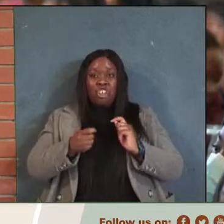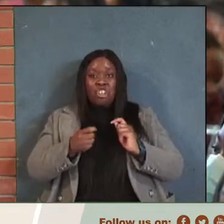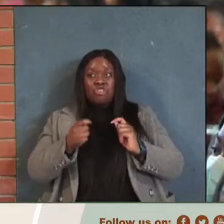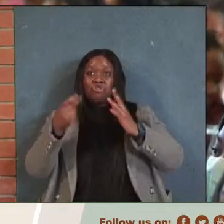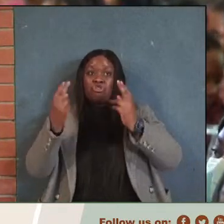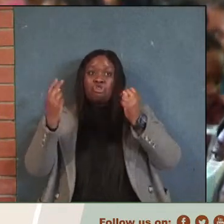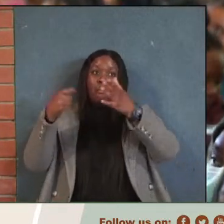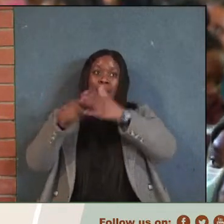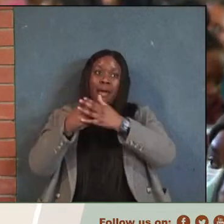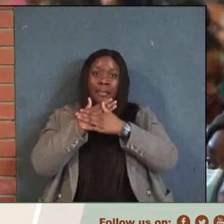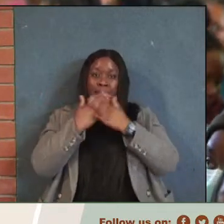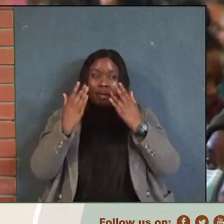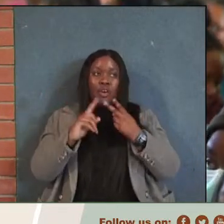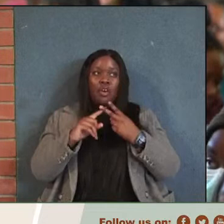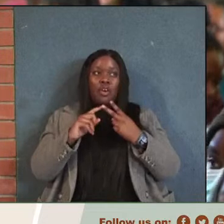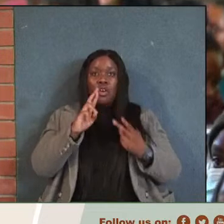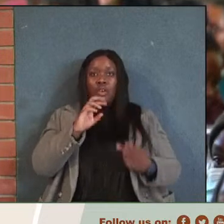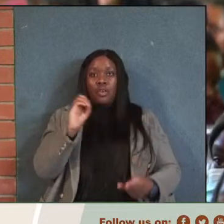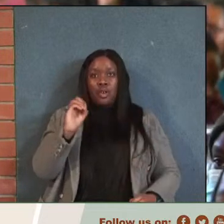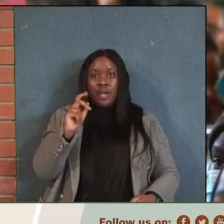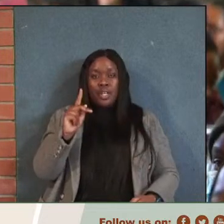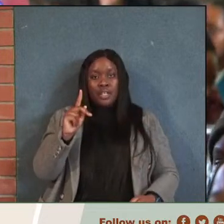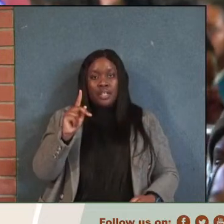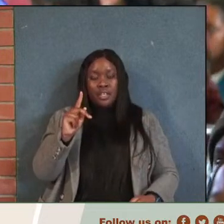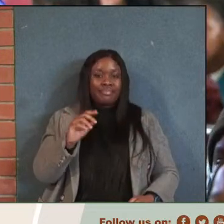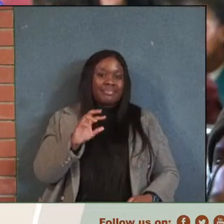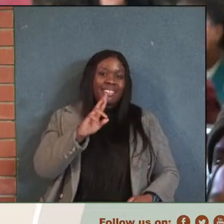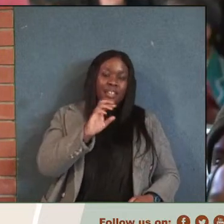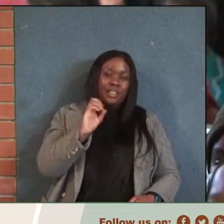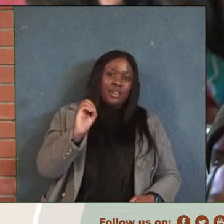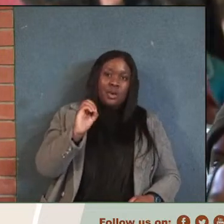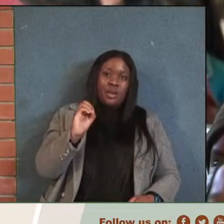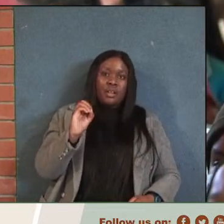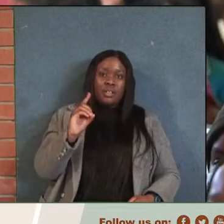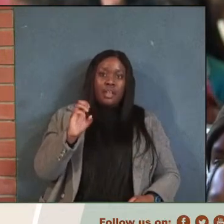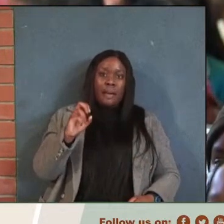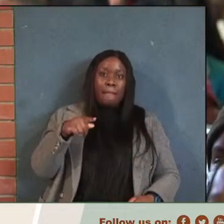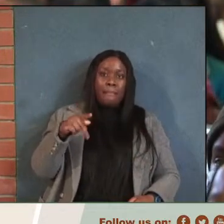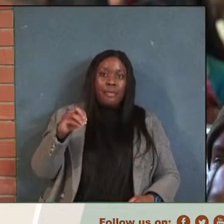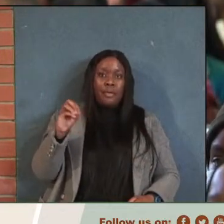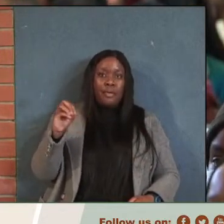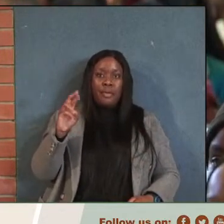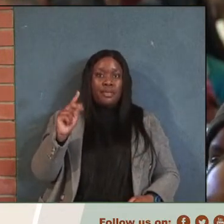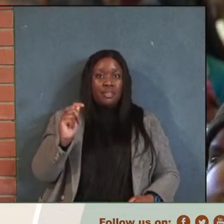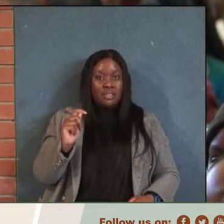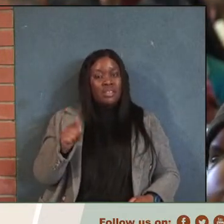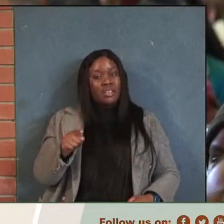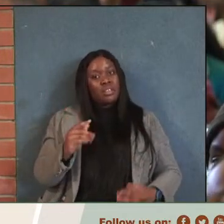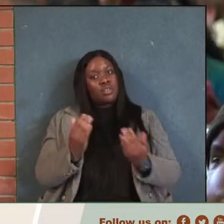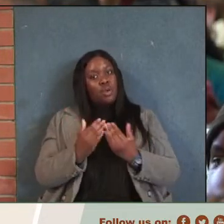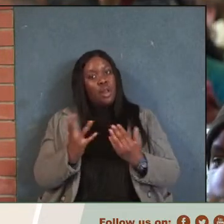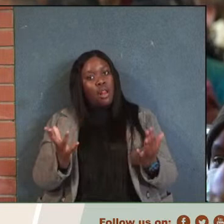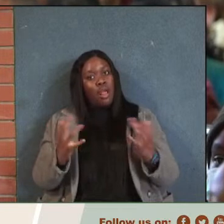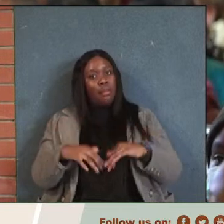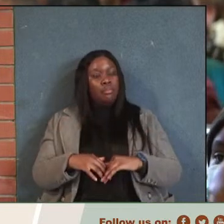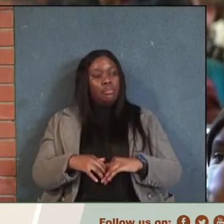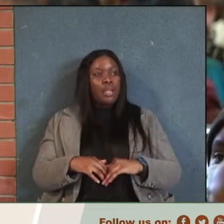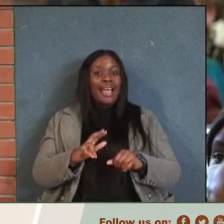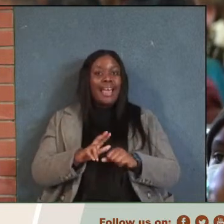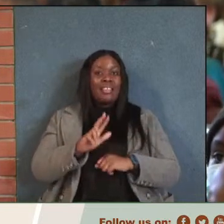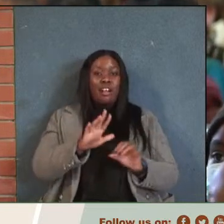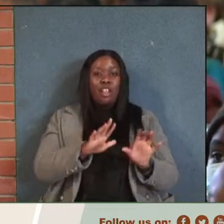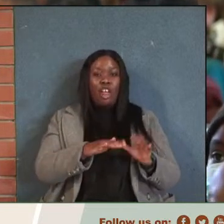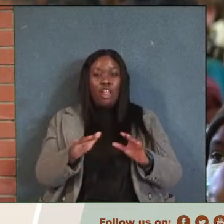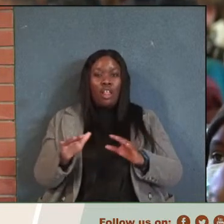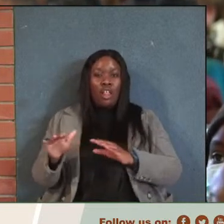Skool Roodepoort, whereby the school has collapsed and over 18 classes were lost.